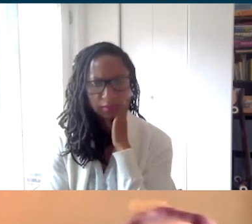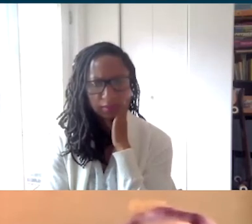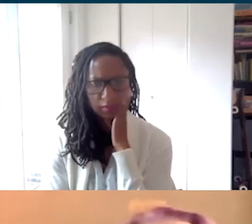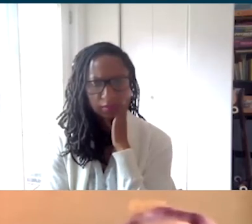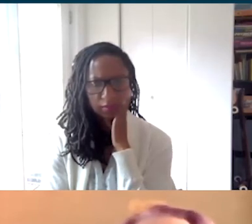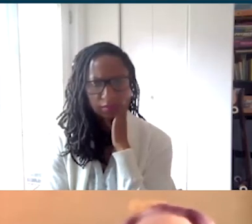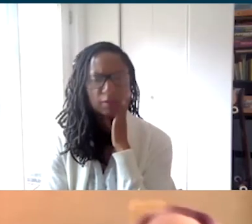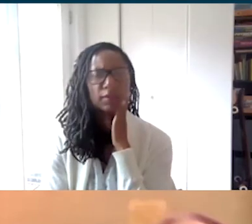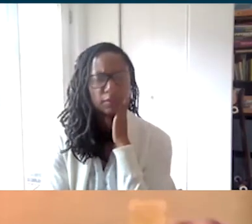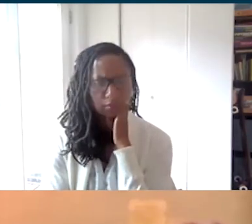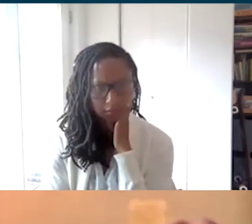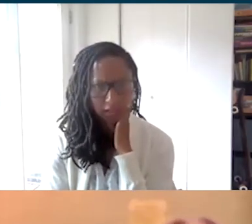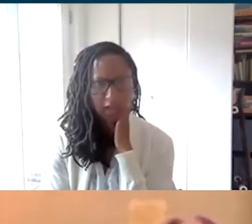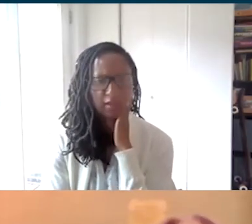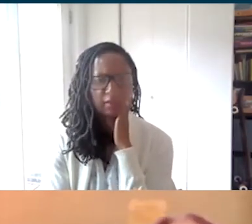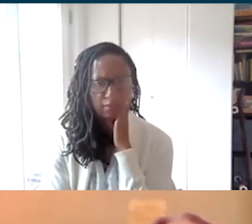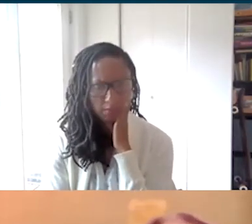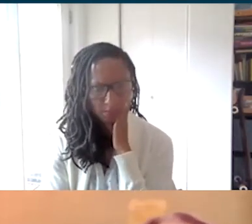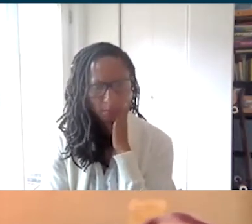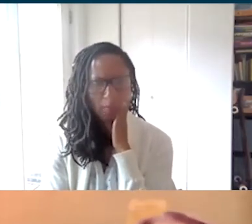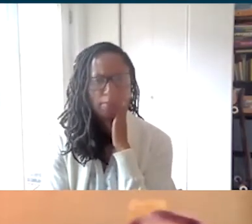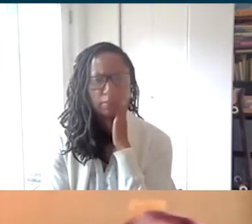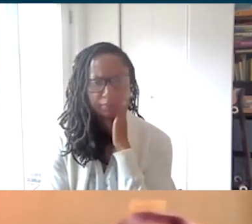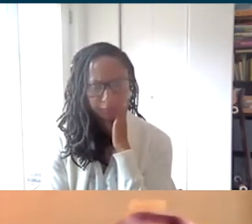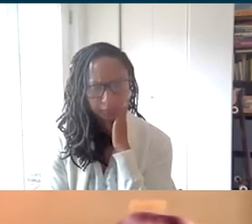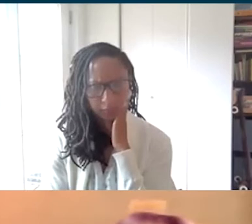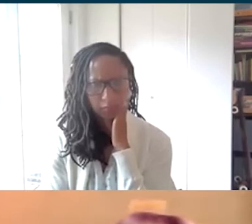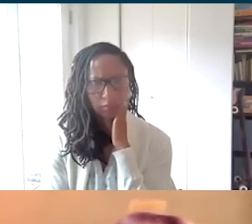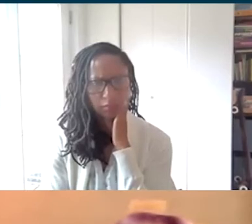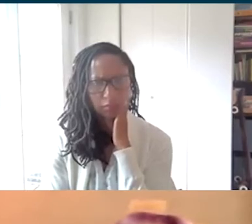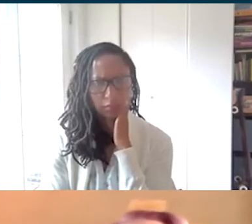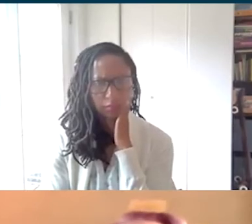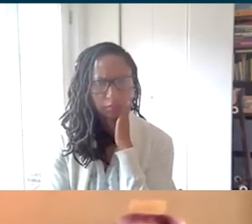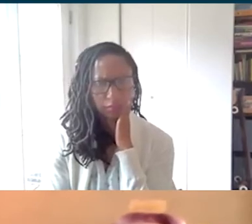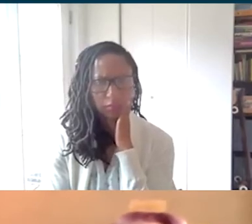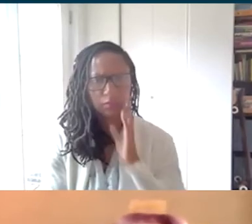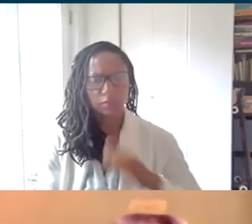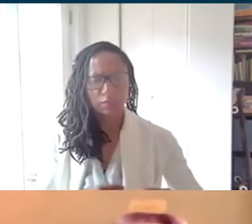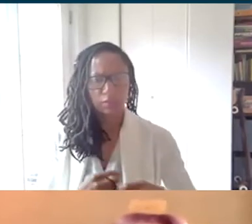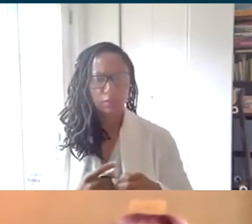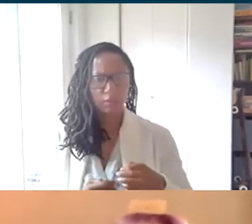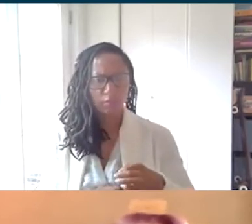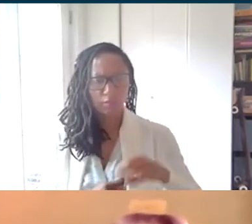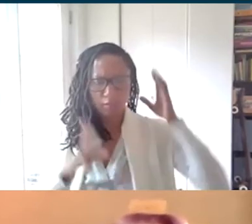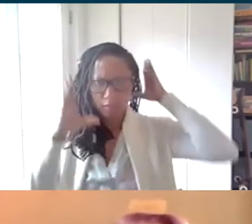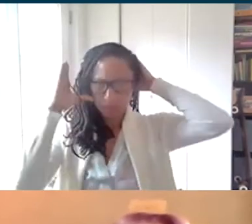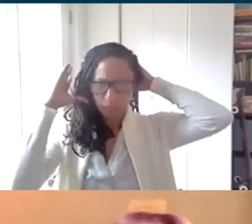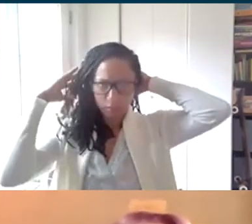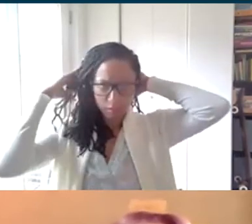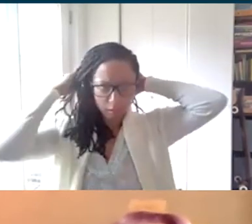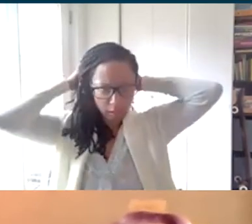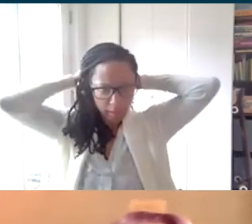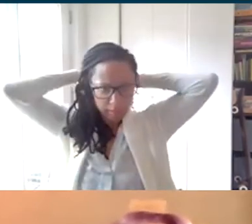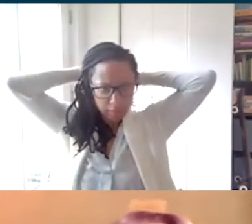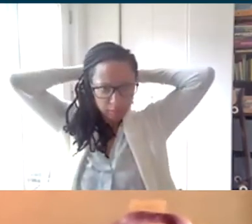That's exactly what KIT does. Yeah. We educate providers on the inclusion